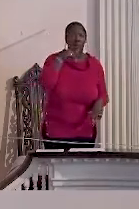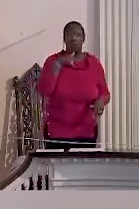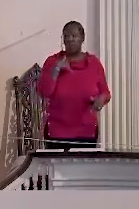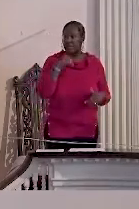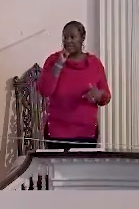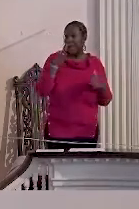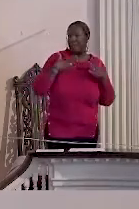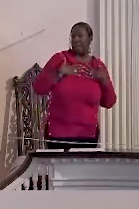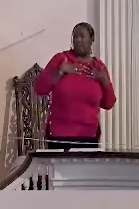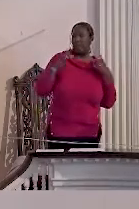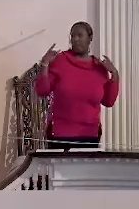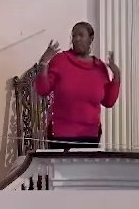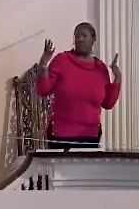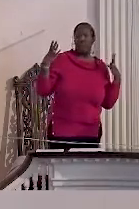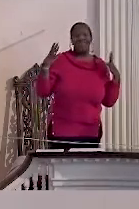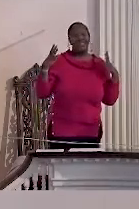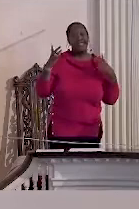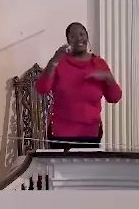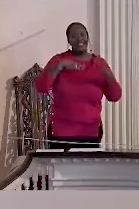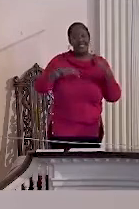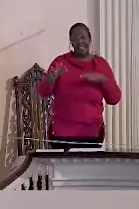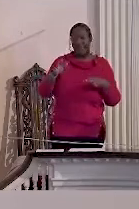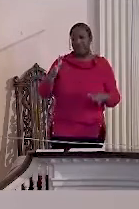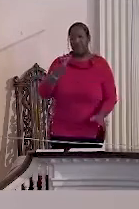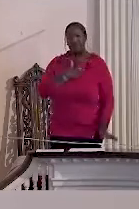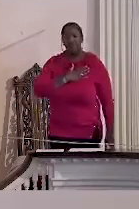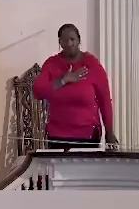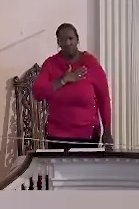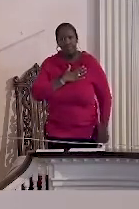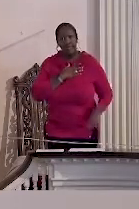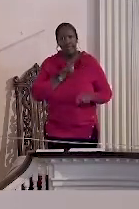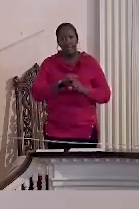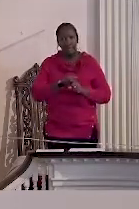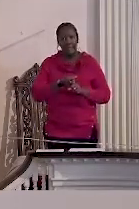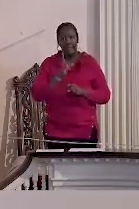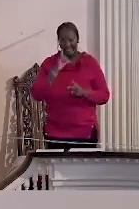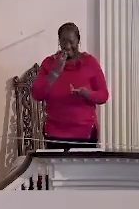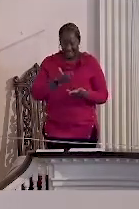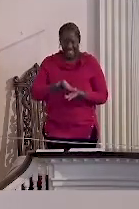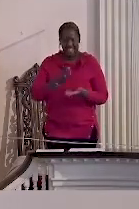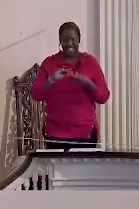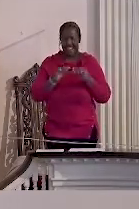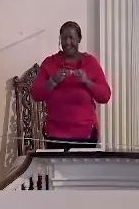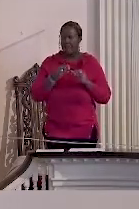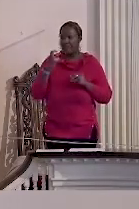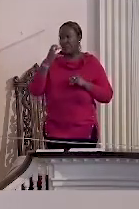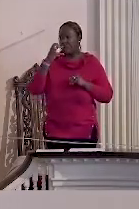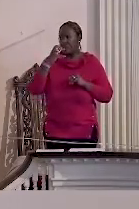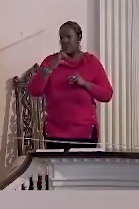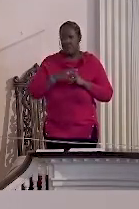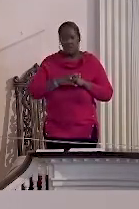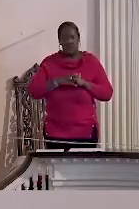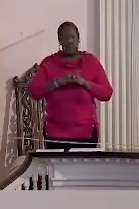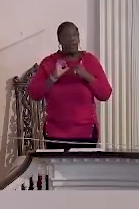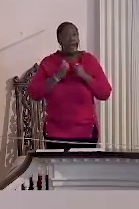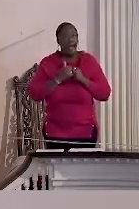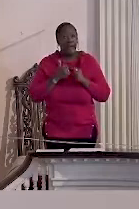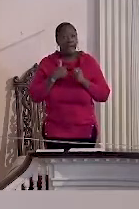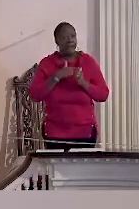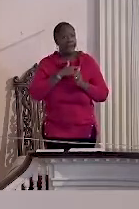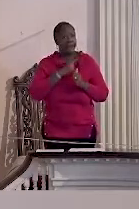us, rather than be touched directly by this fact. So how can we make it real?